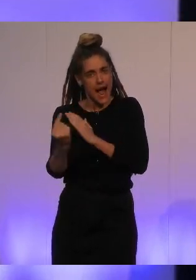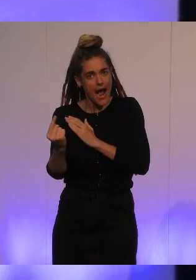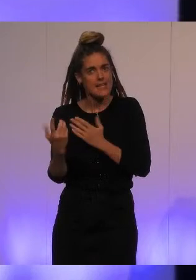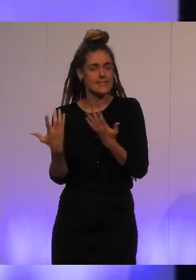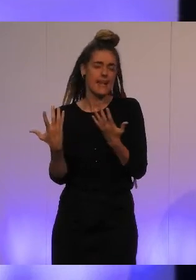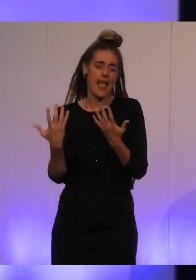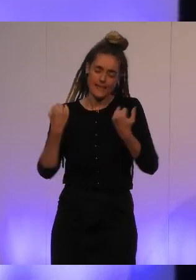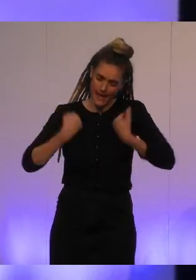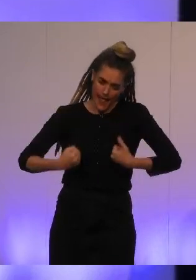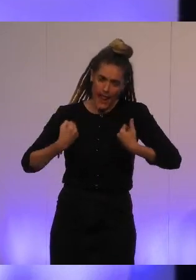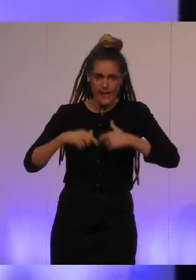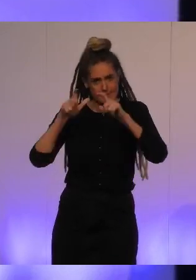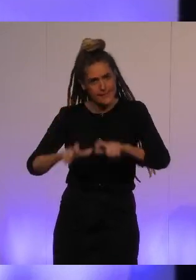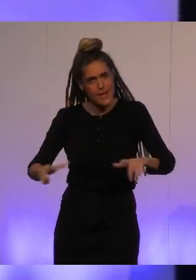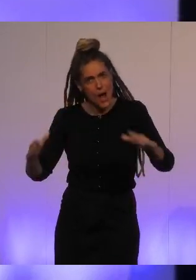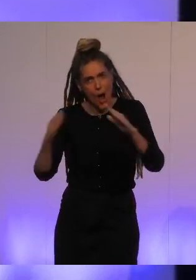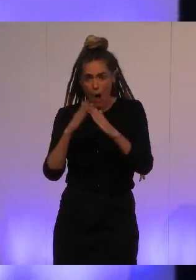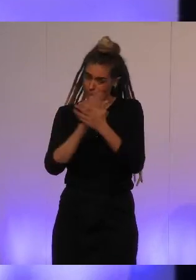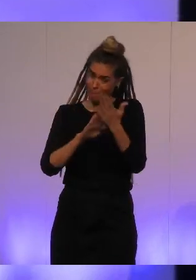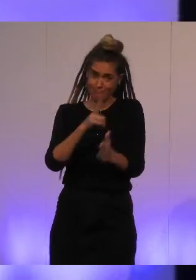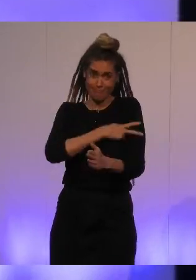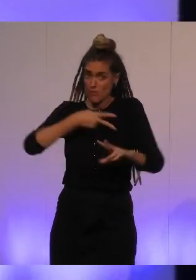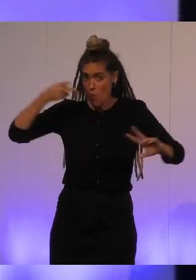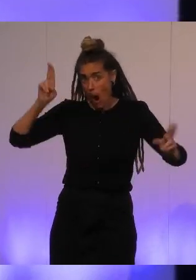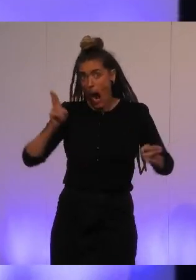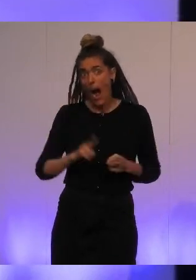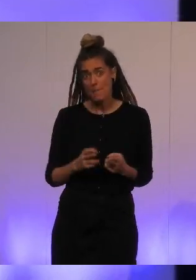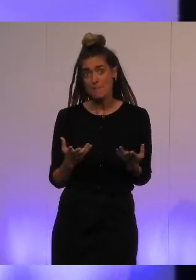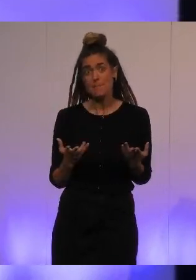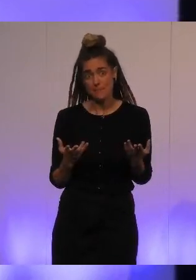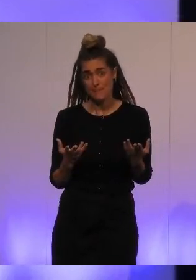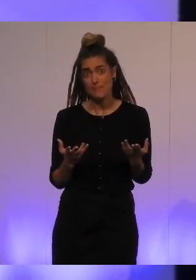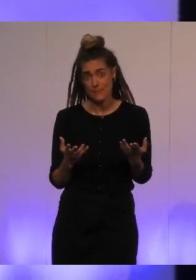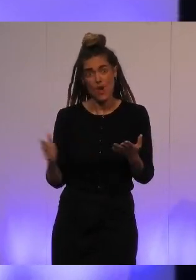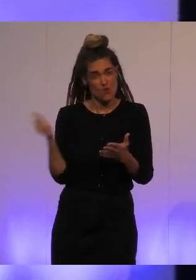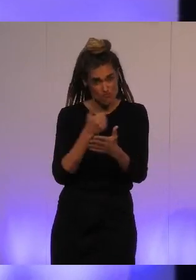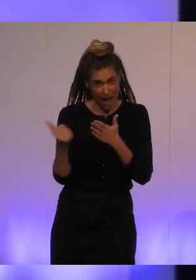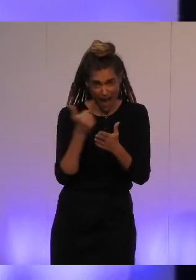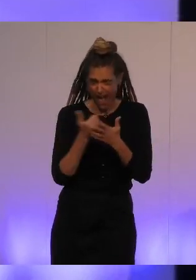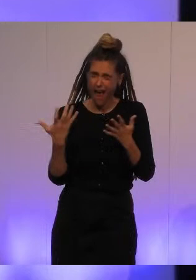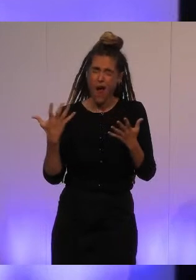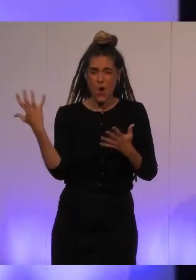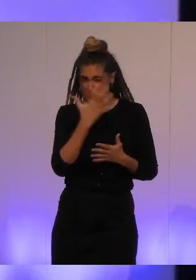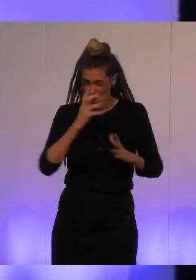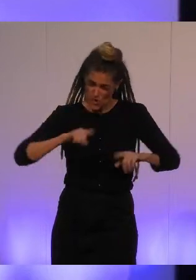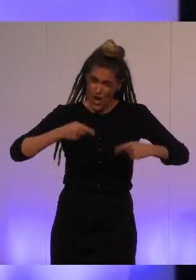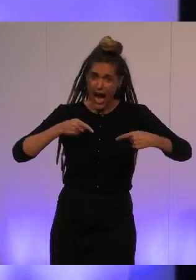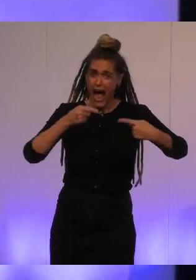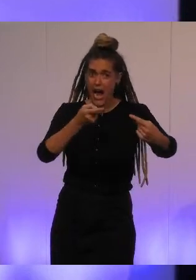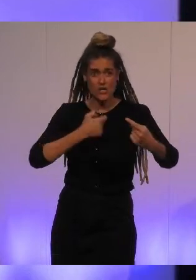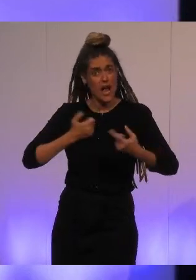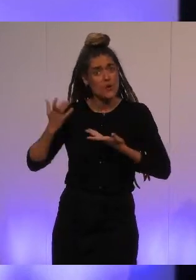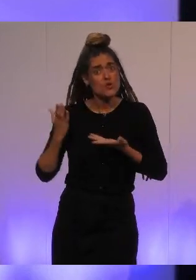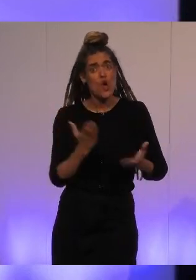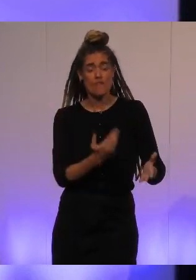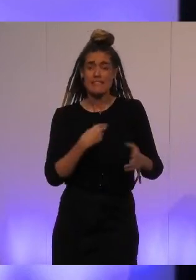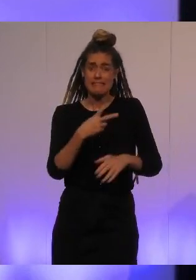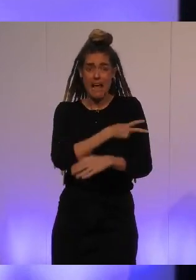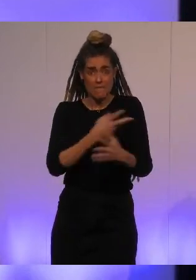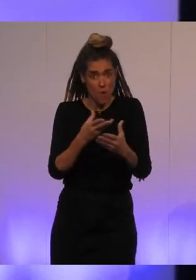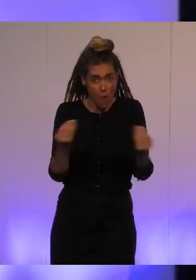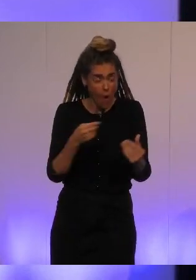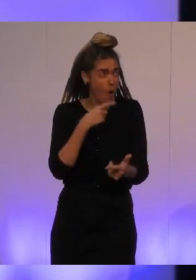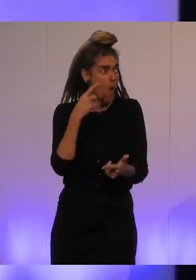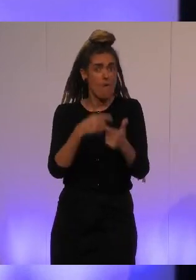affected everyone. This means that we have regularly had to face these service challenges with staff absences,